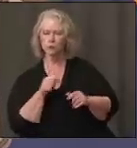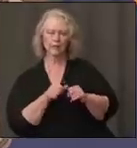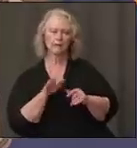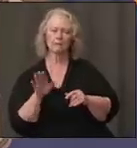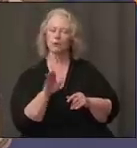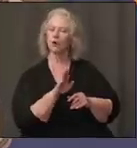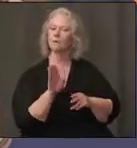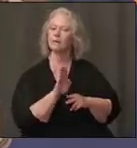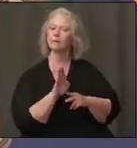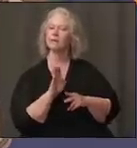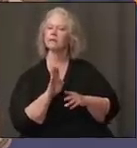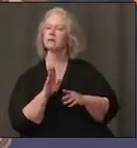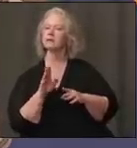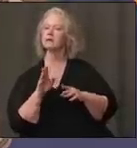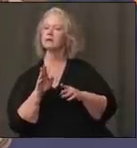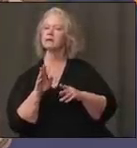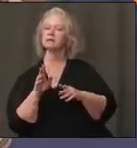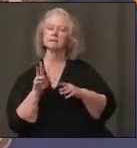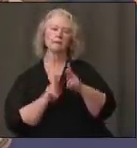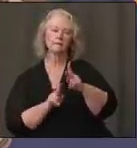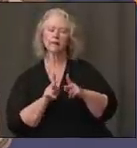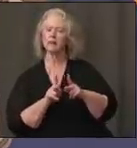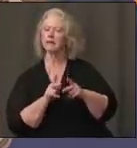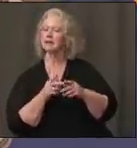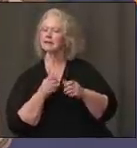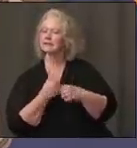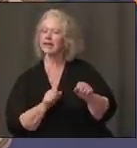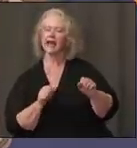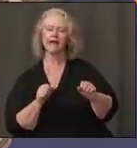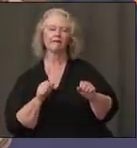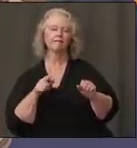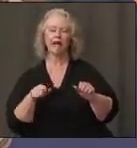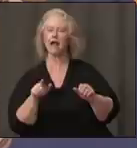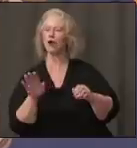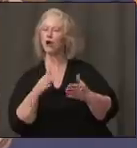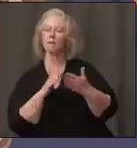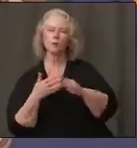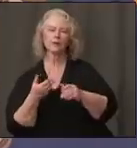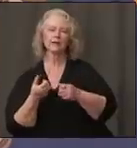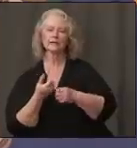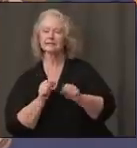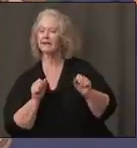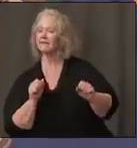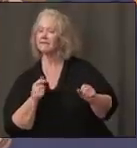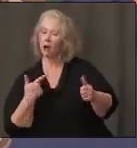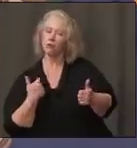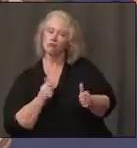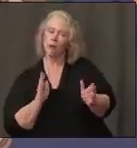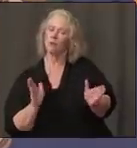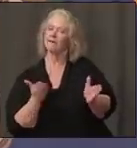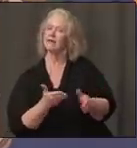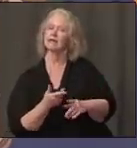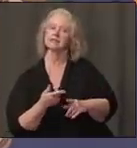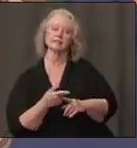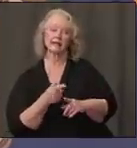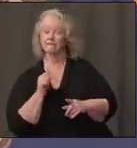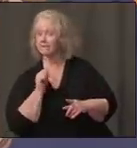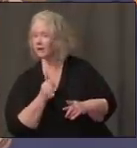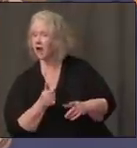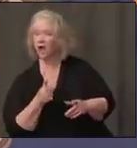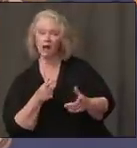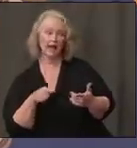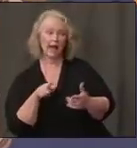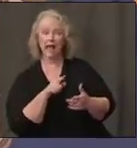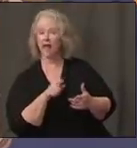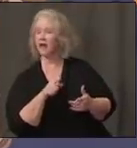customers safe and your entire community safe. And I would try my moral persuasion, and if that didn't work and the municipal police were not interested